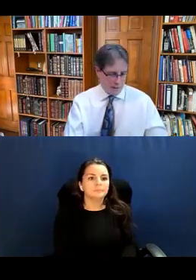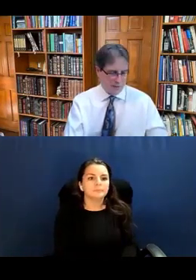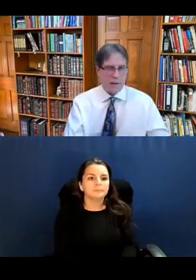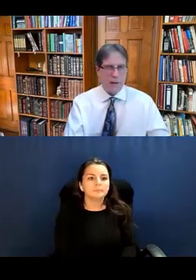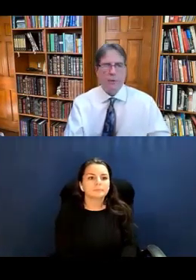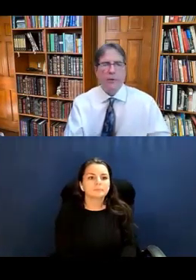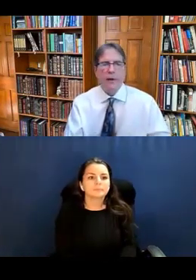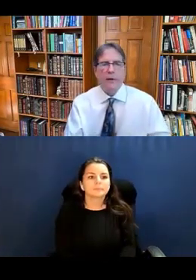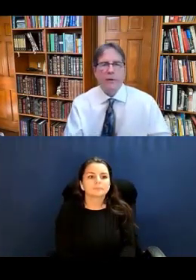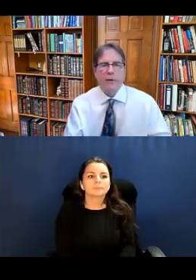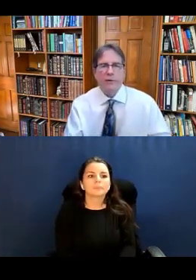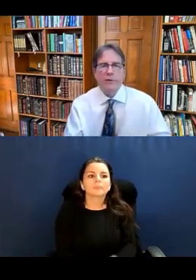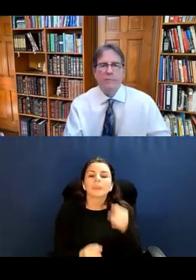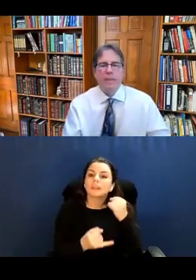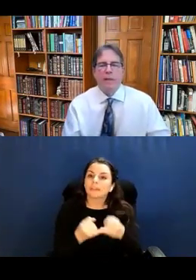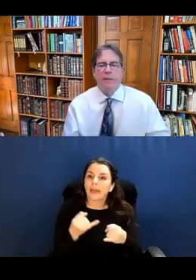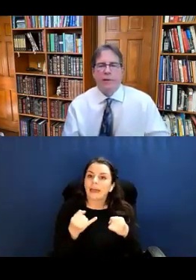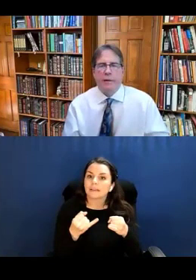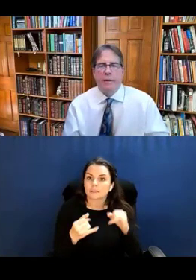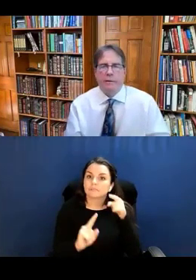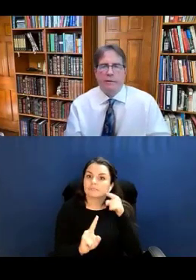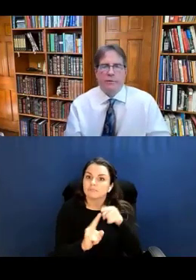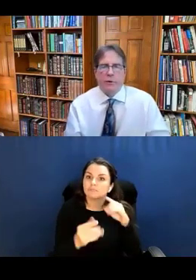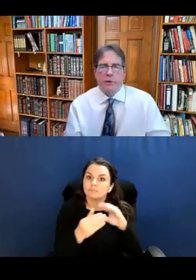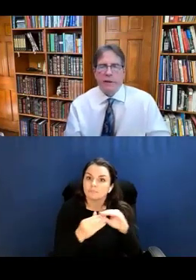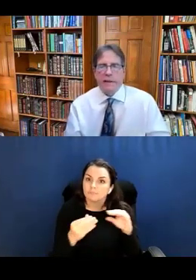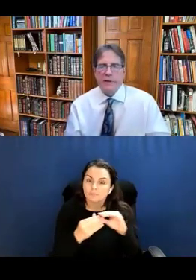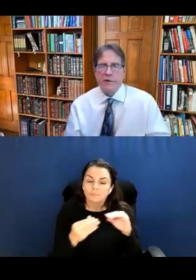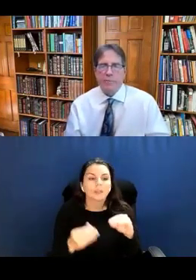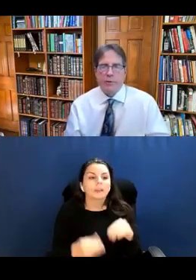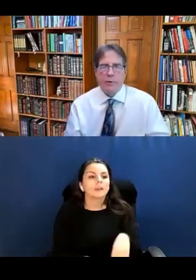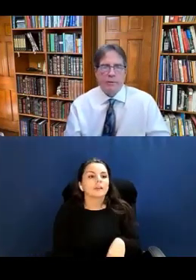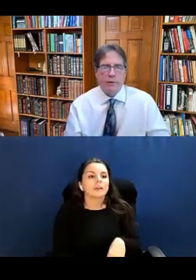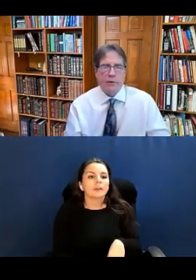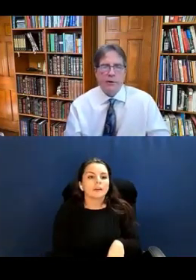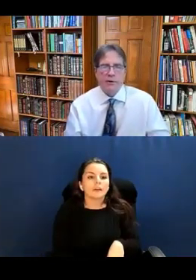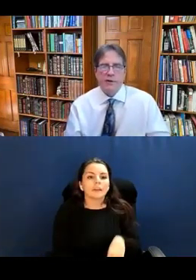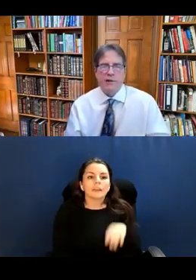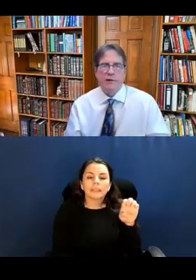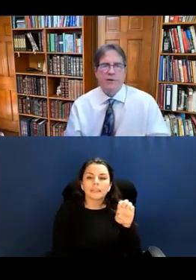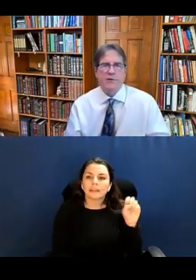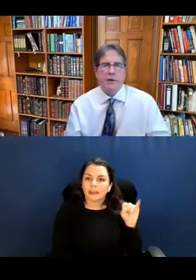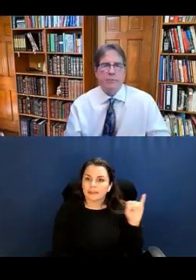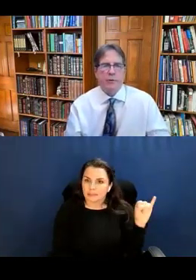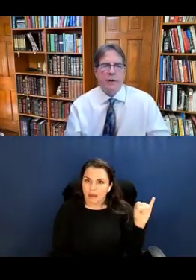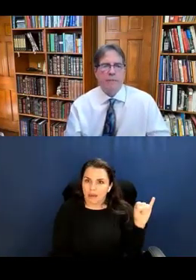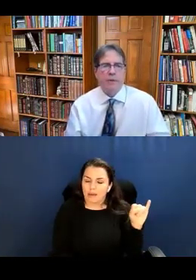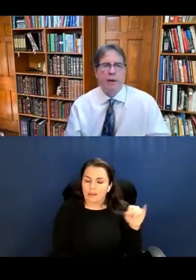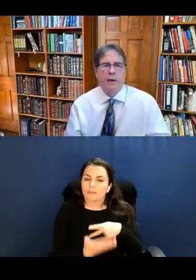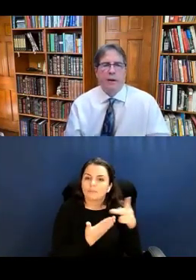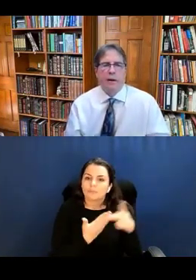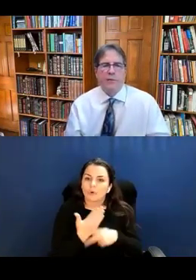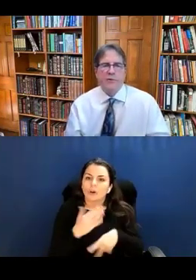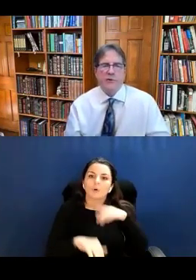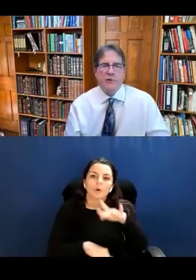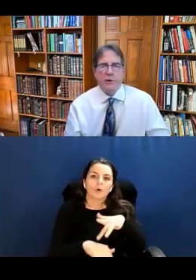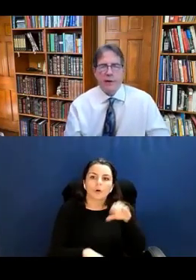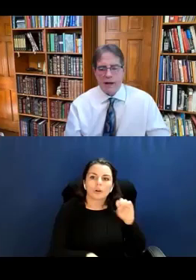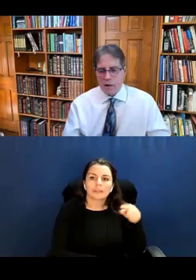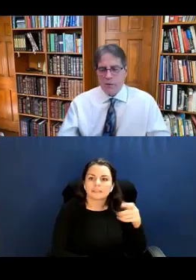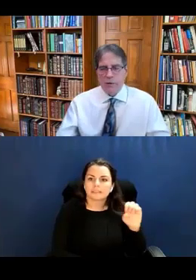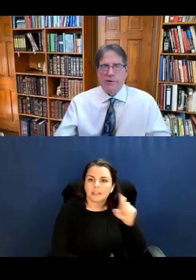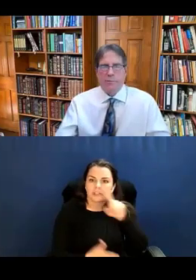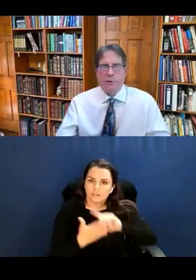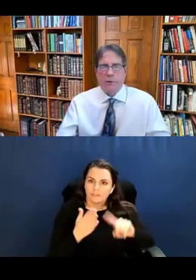like. The last thing I want to point out is the so-called ESI program, the Early Stage Investigator Program. This